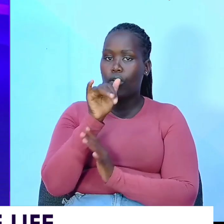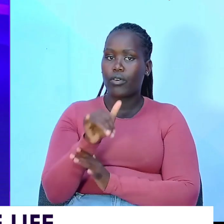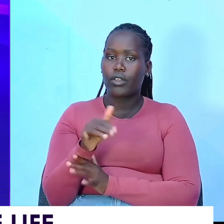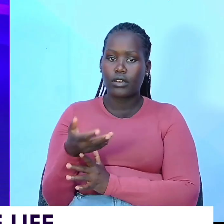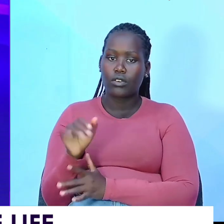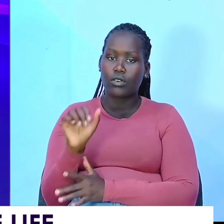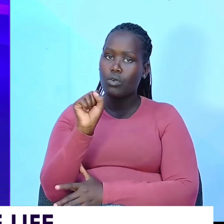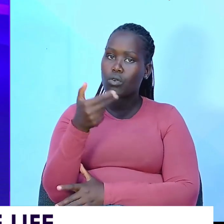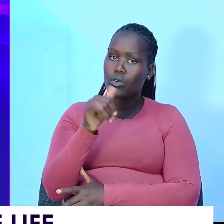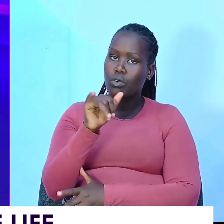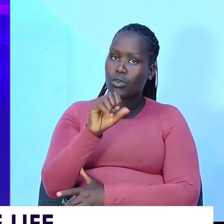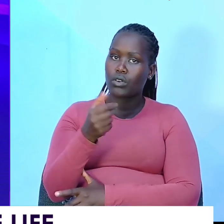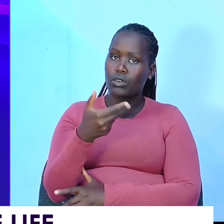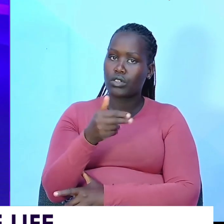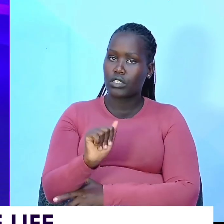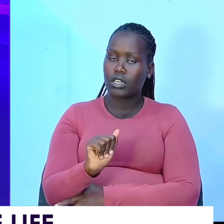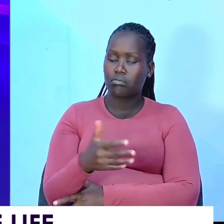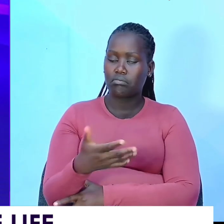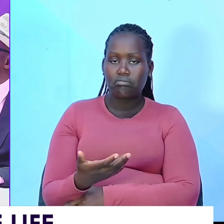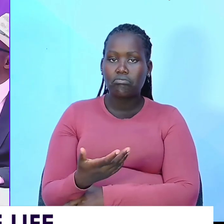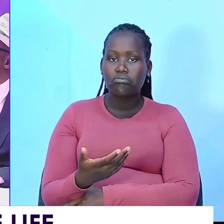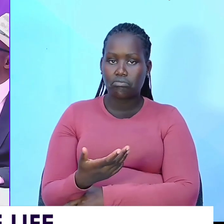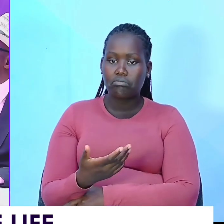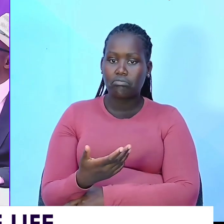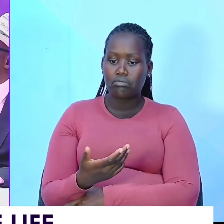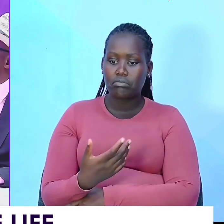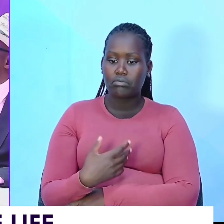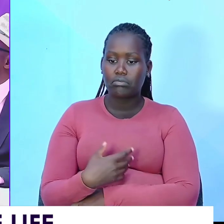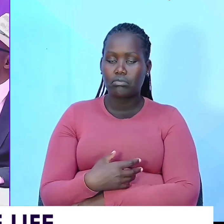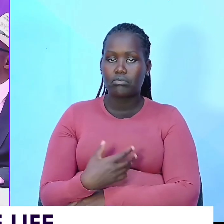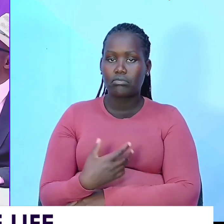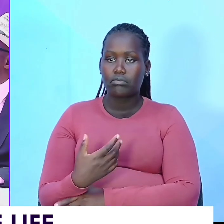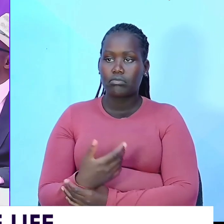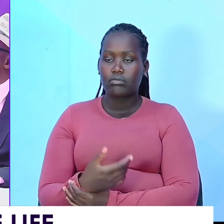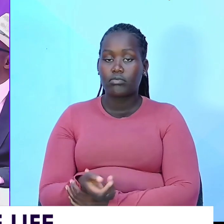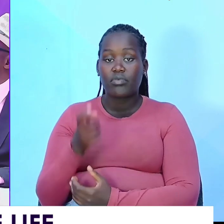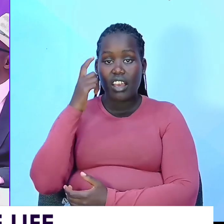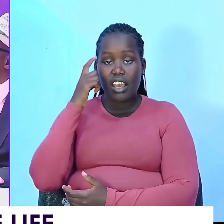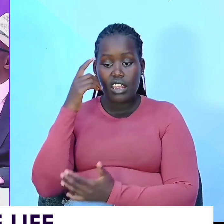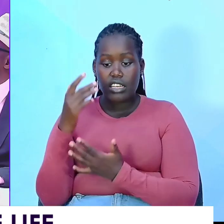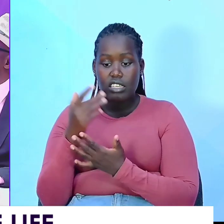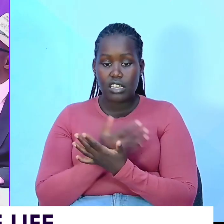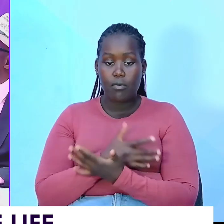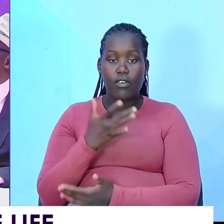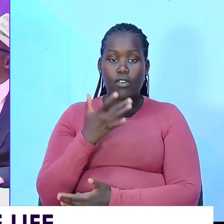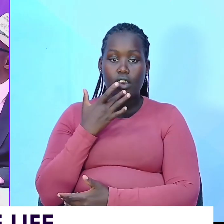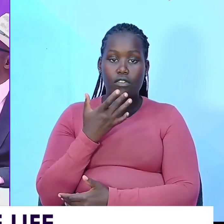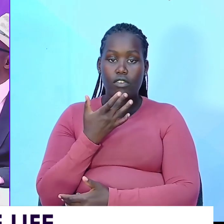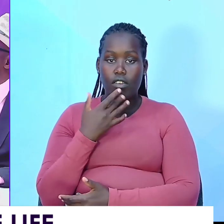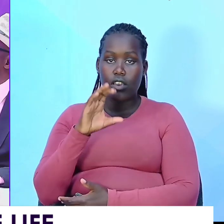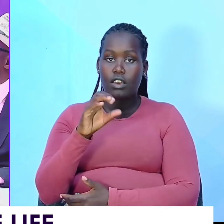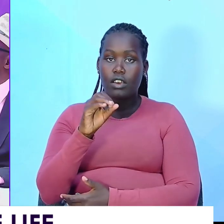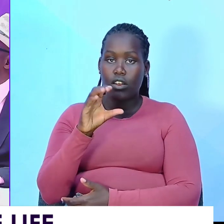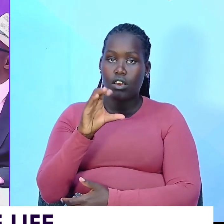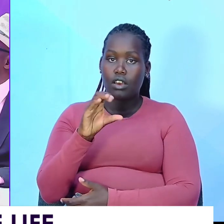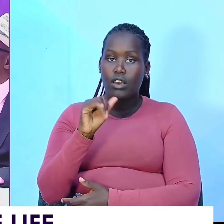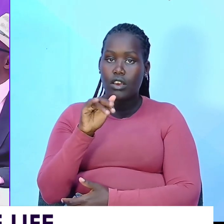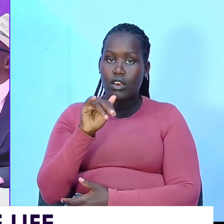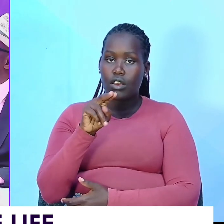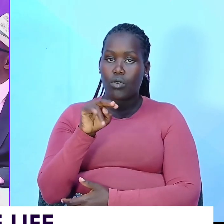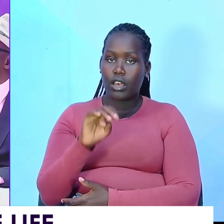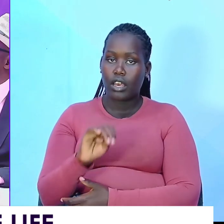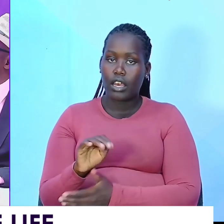drug? Shisha. Shisha, yeah. It is. Hashish it is, or yeah. shisha. I think some of the flavors are cocaine and